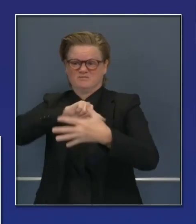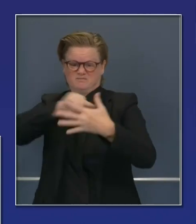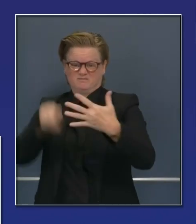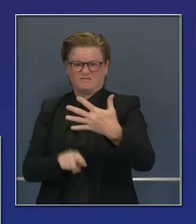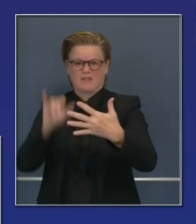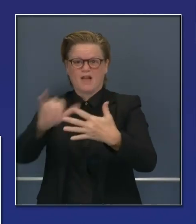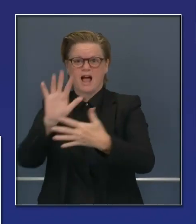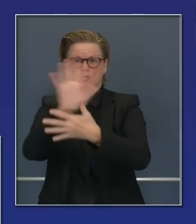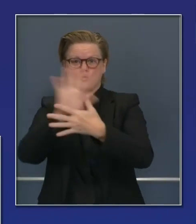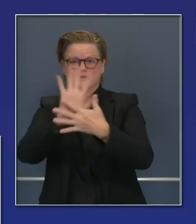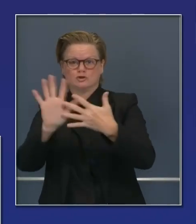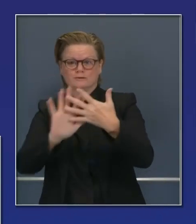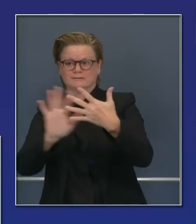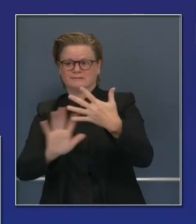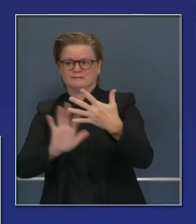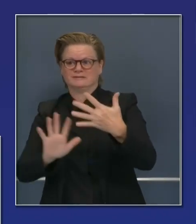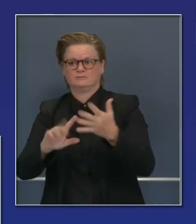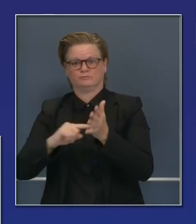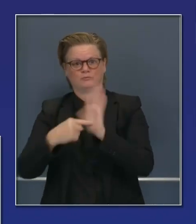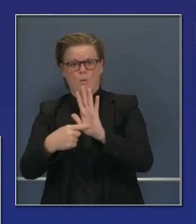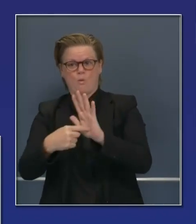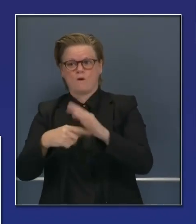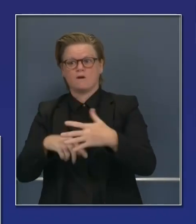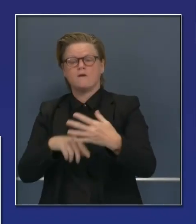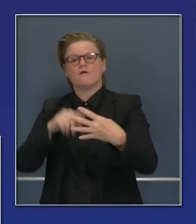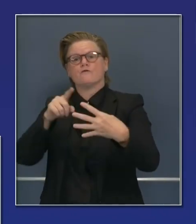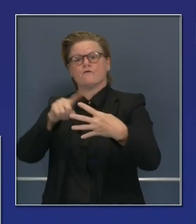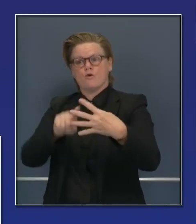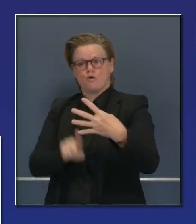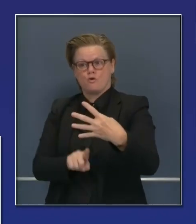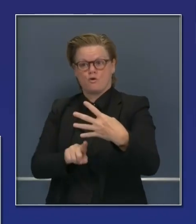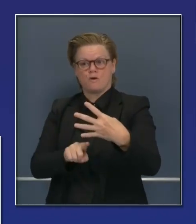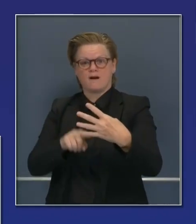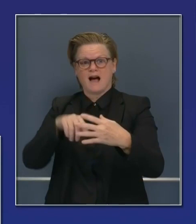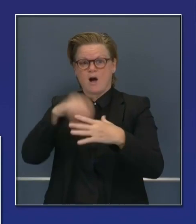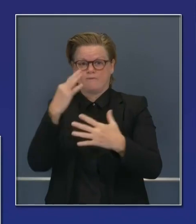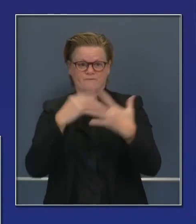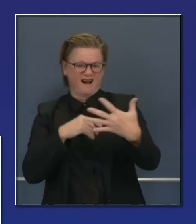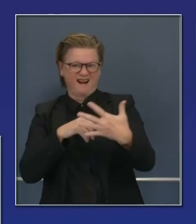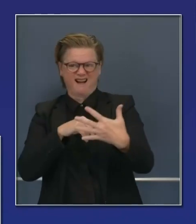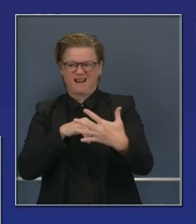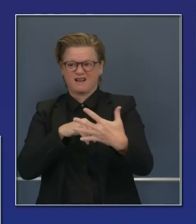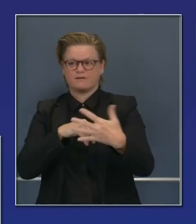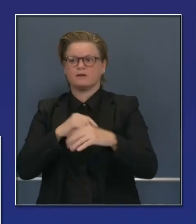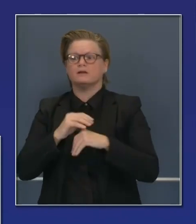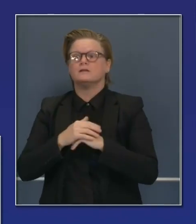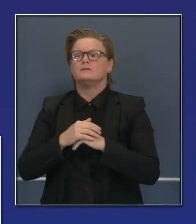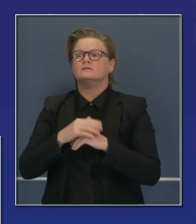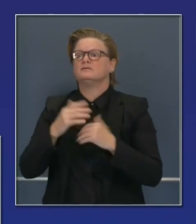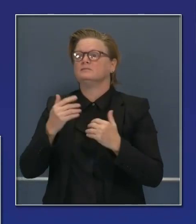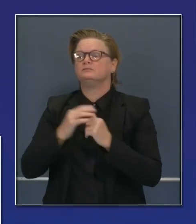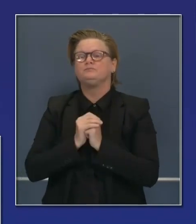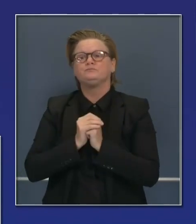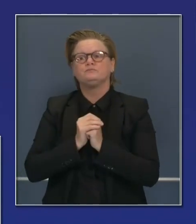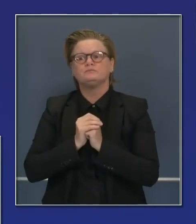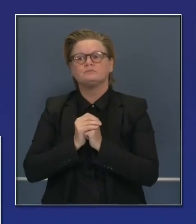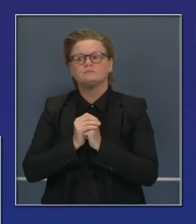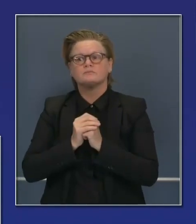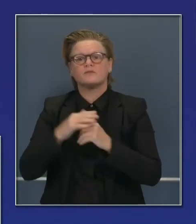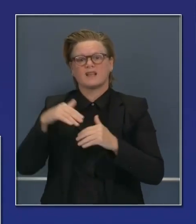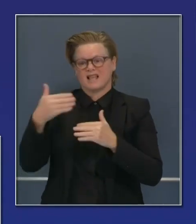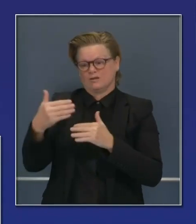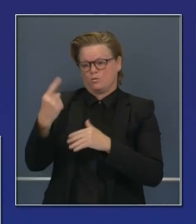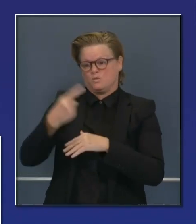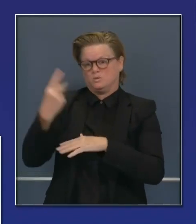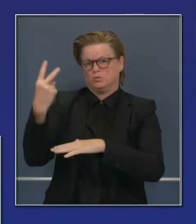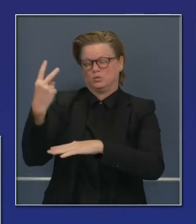4 out of the 5, we anticipate as early as the next day or 2, as early or rather as late as the next week